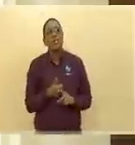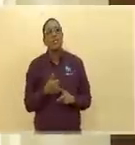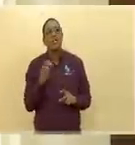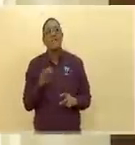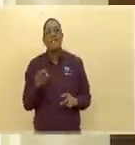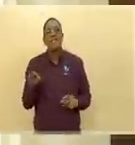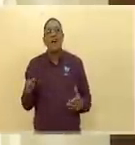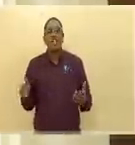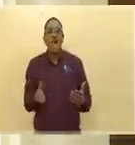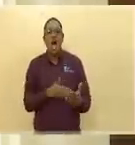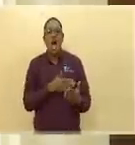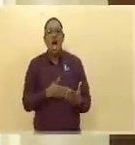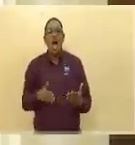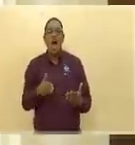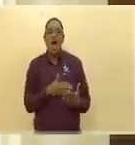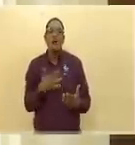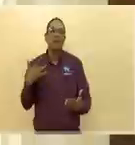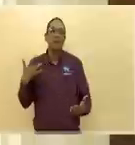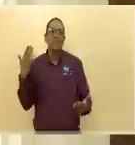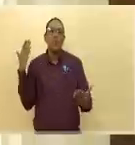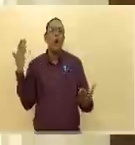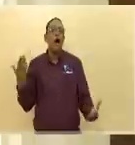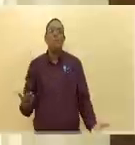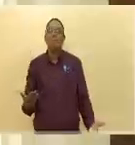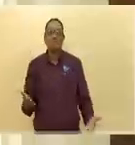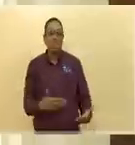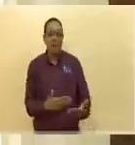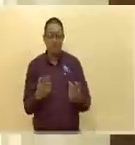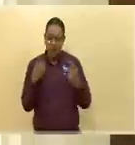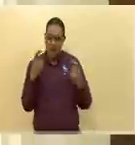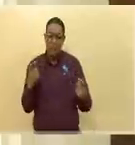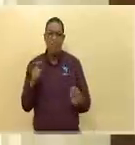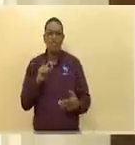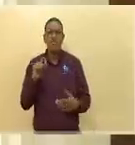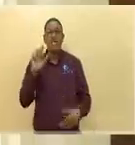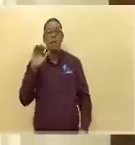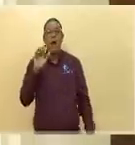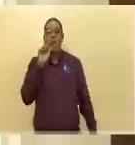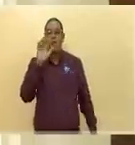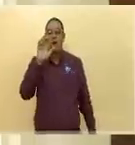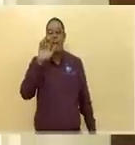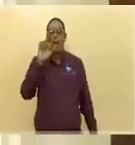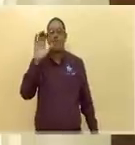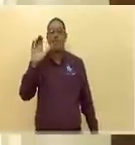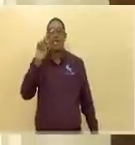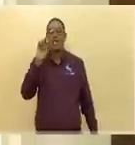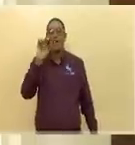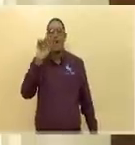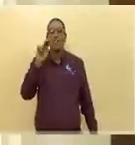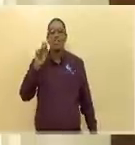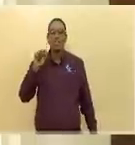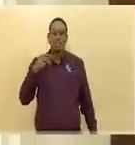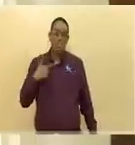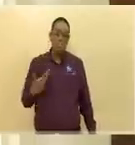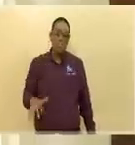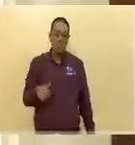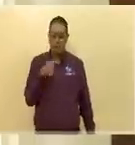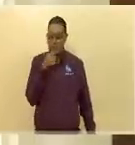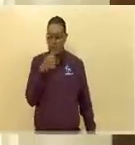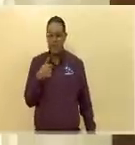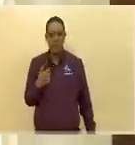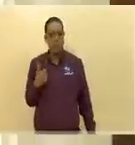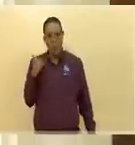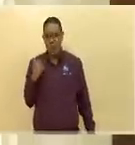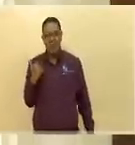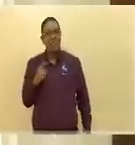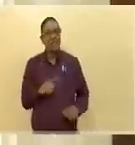festival song written by Eric Donaldson. I will not attempt to sing it,